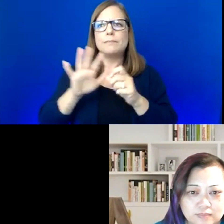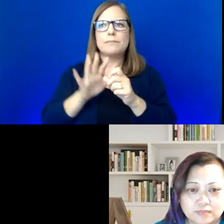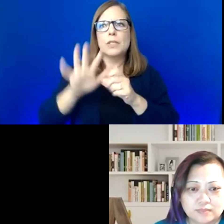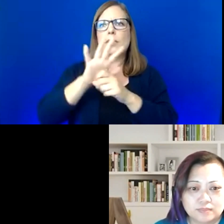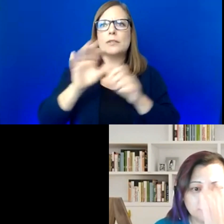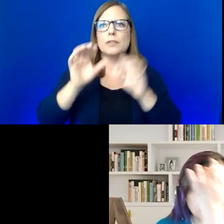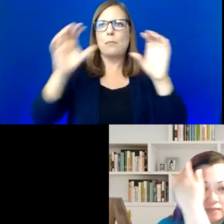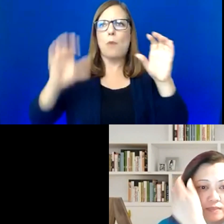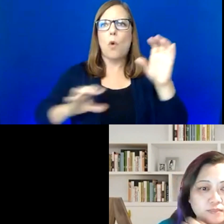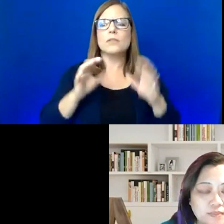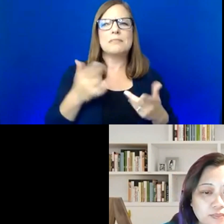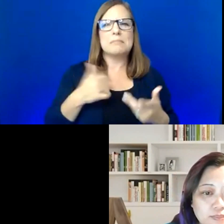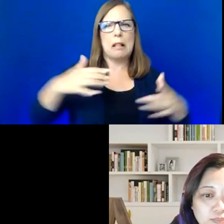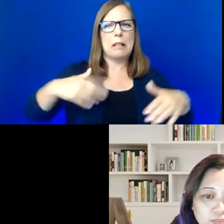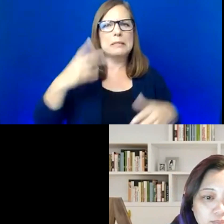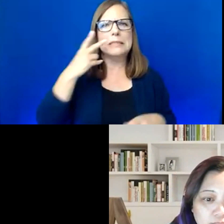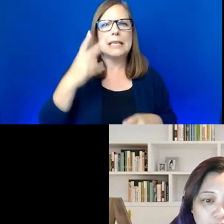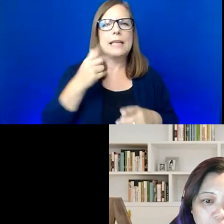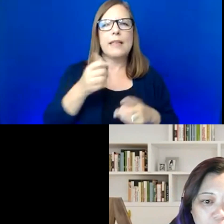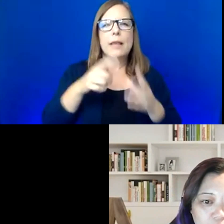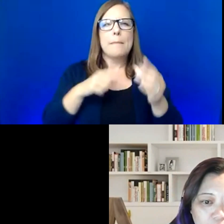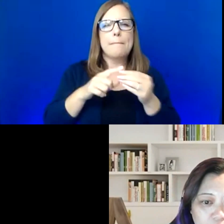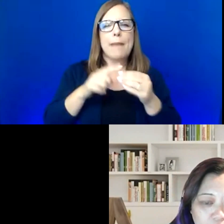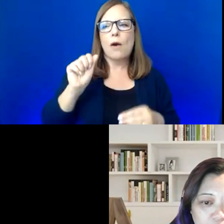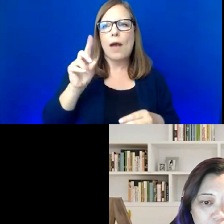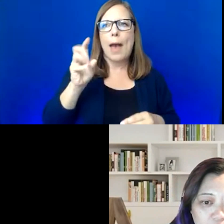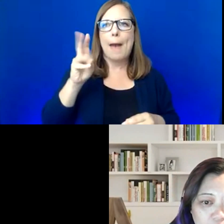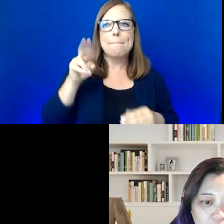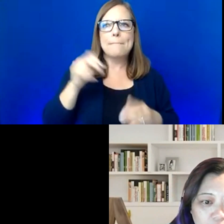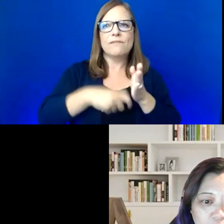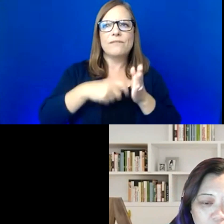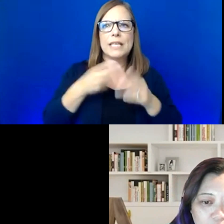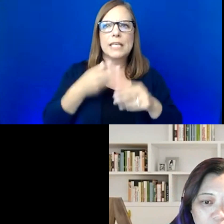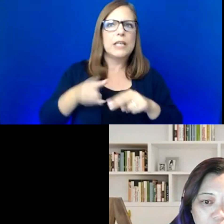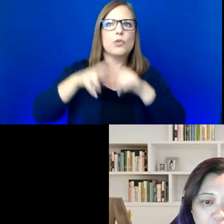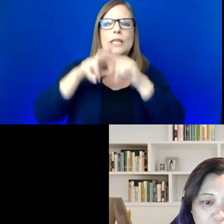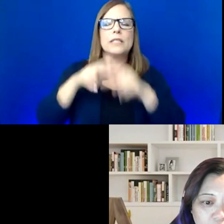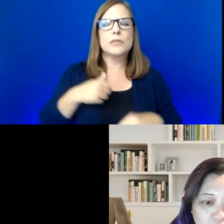I'm unsure as to what the full question is. But, in my